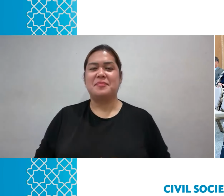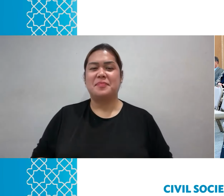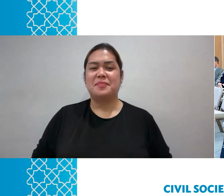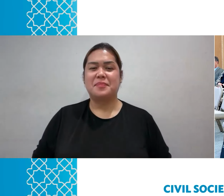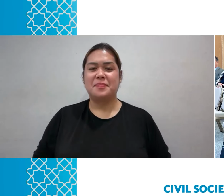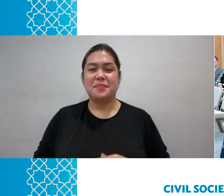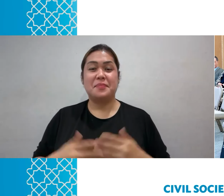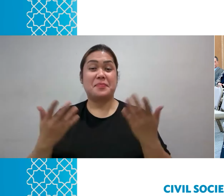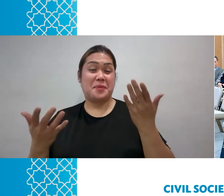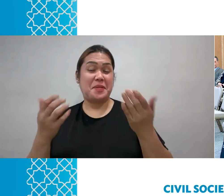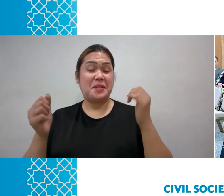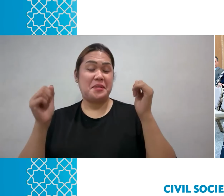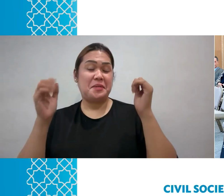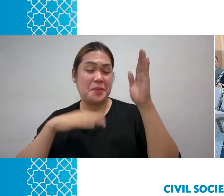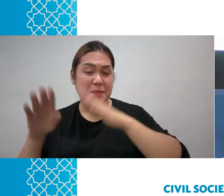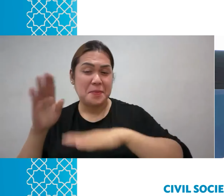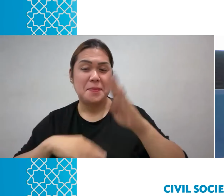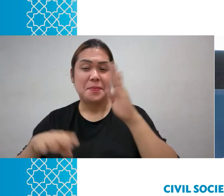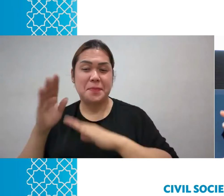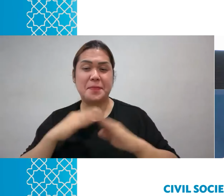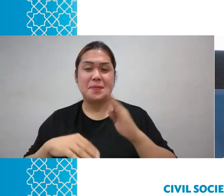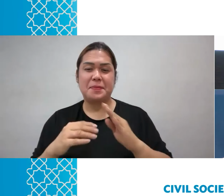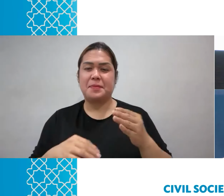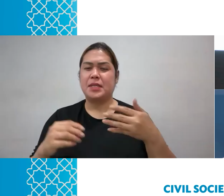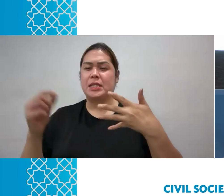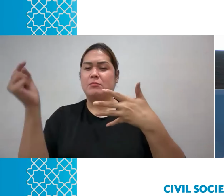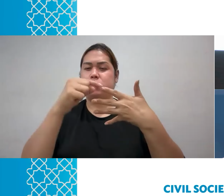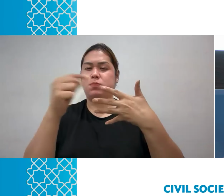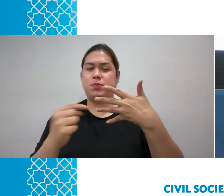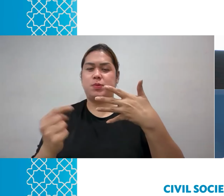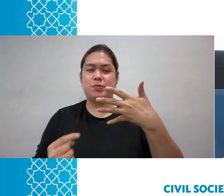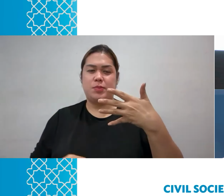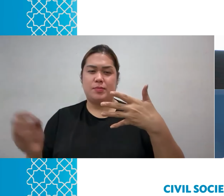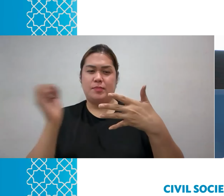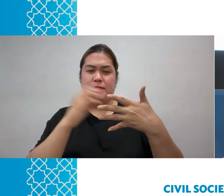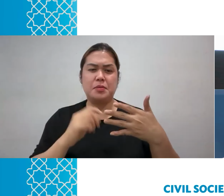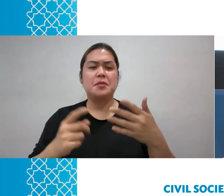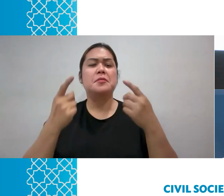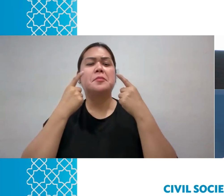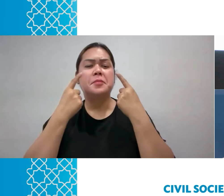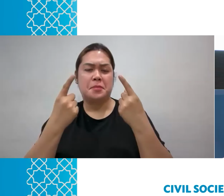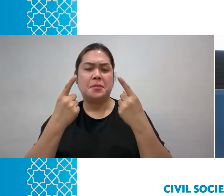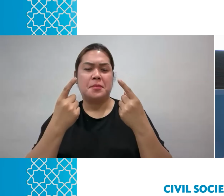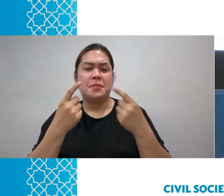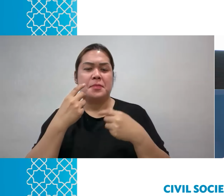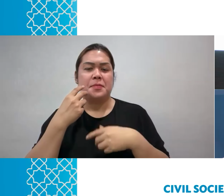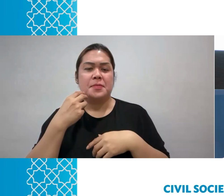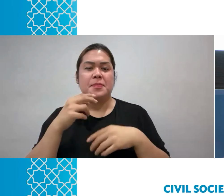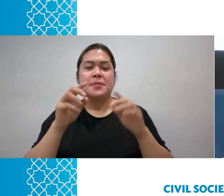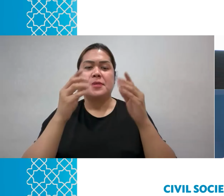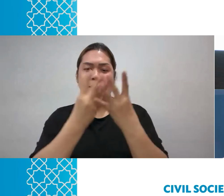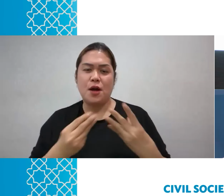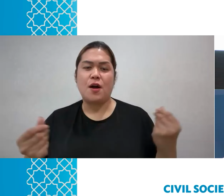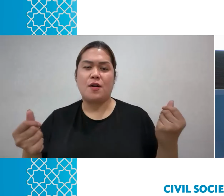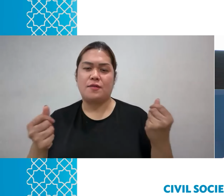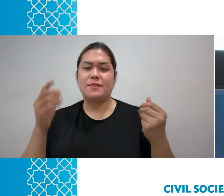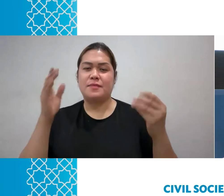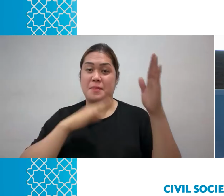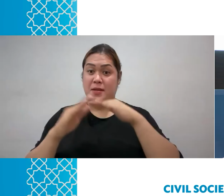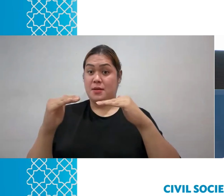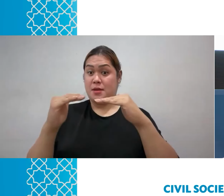we document them and we try to find solutions to those issues. Do we have equal access? Do we